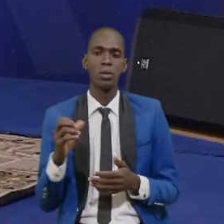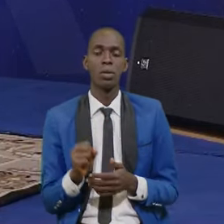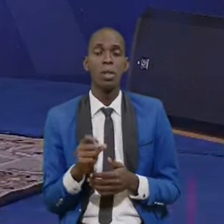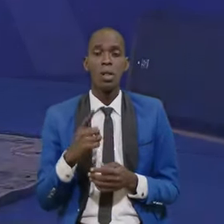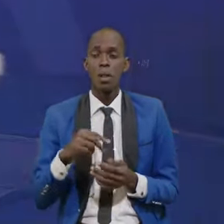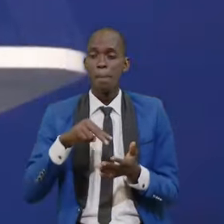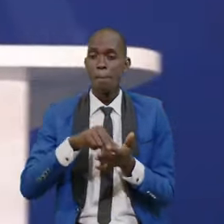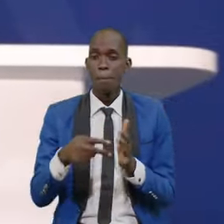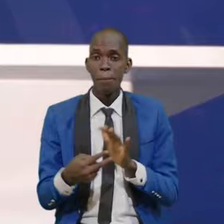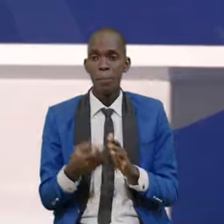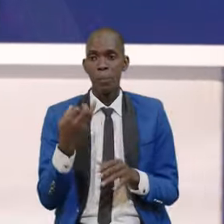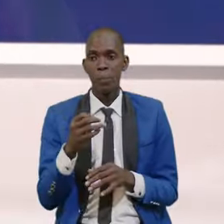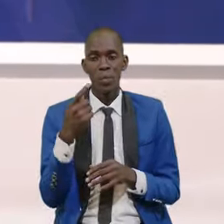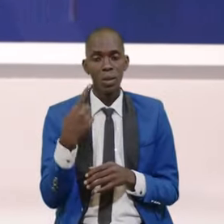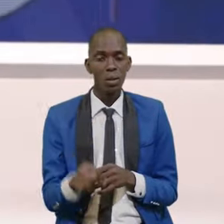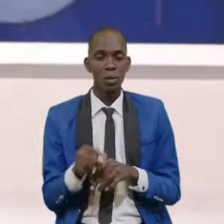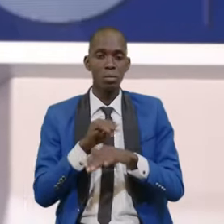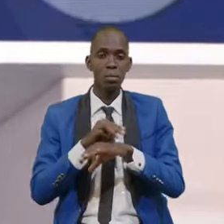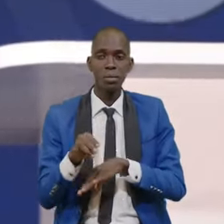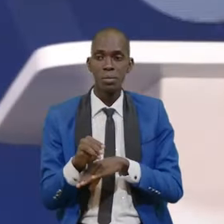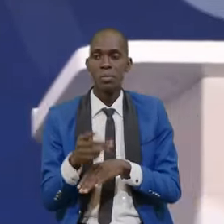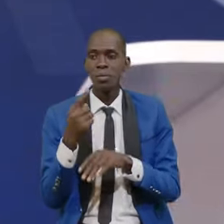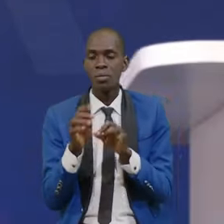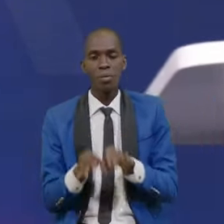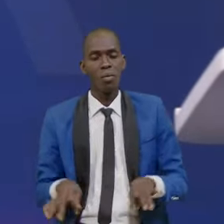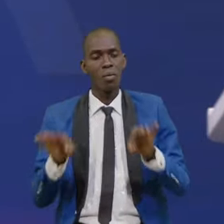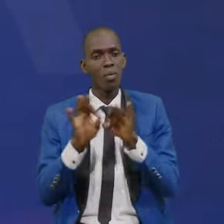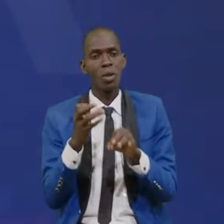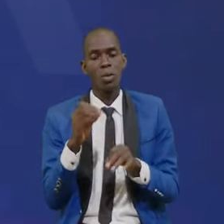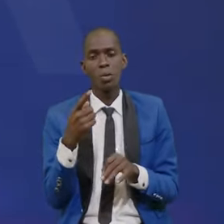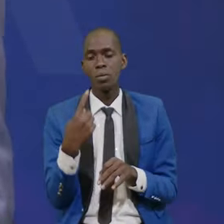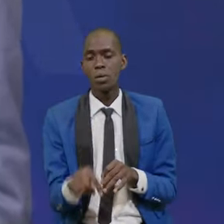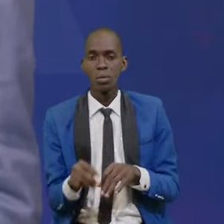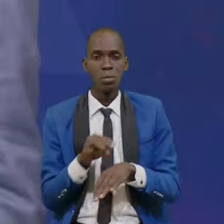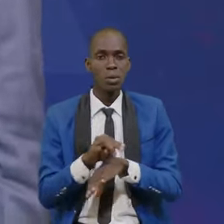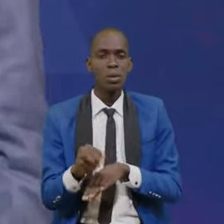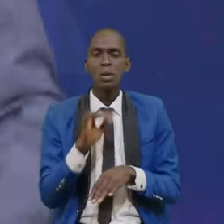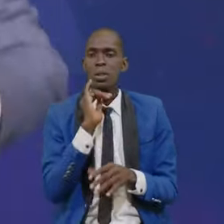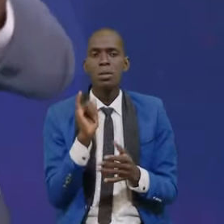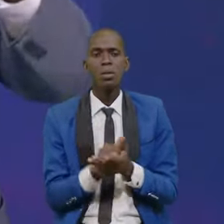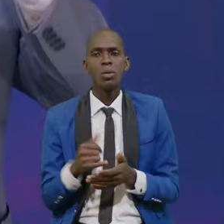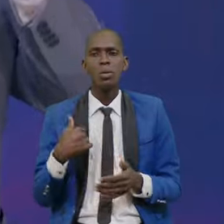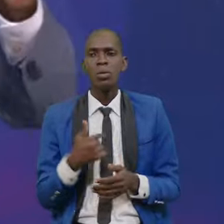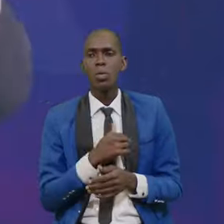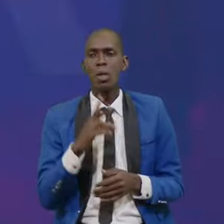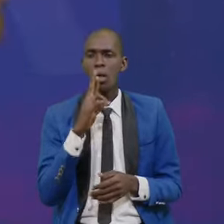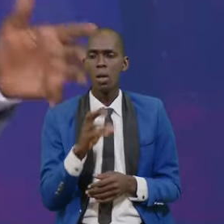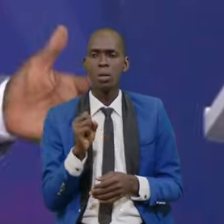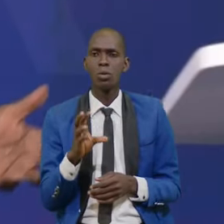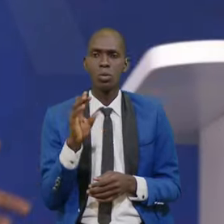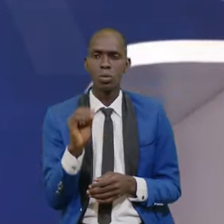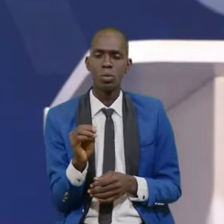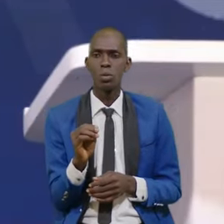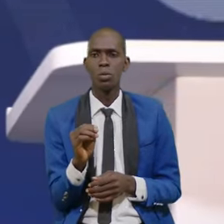the ministry, the essential of the ministry, it that we so teach and we so preach that